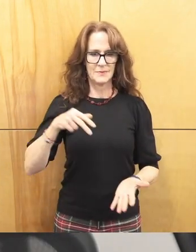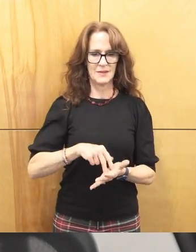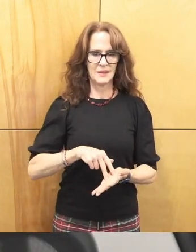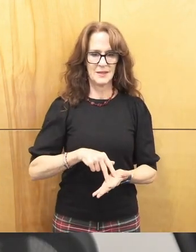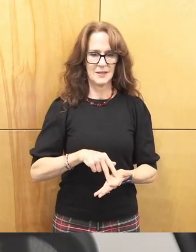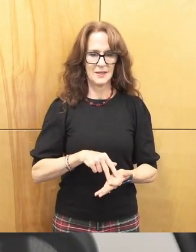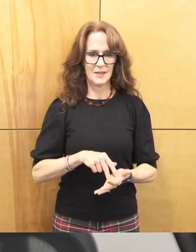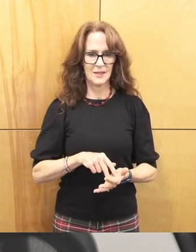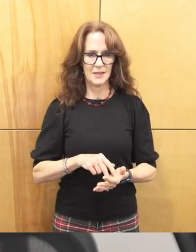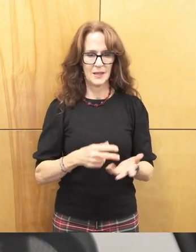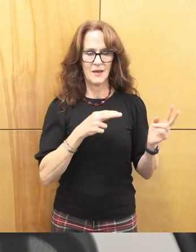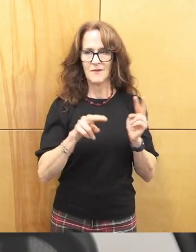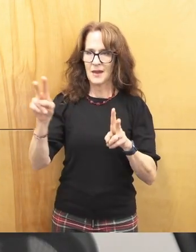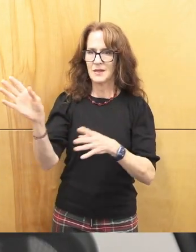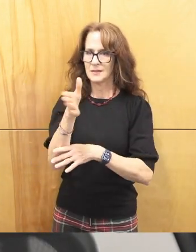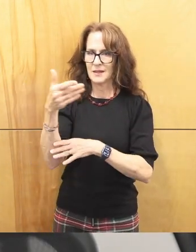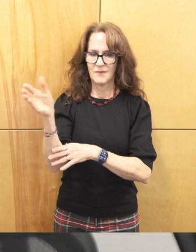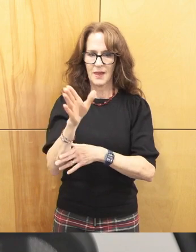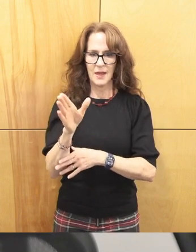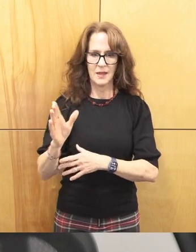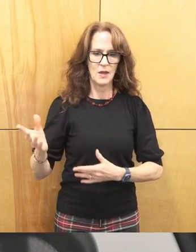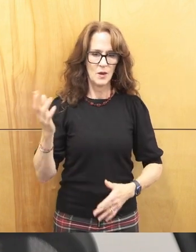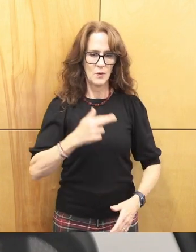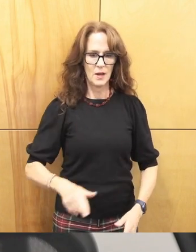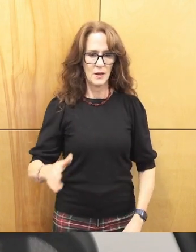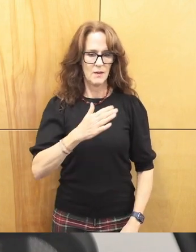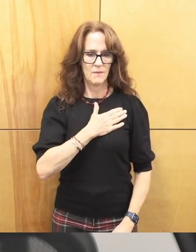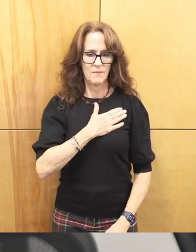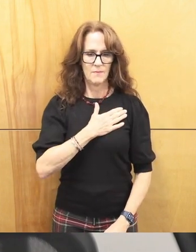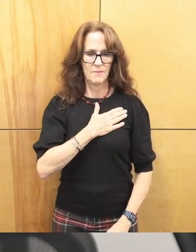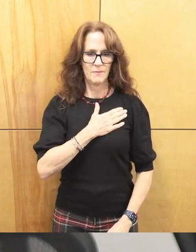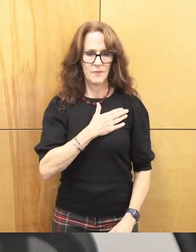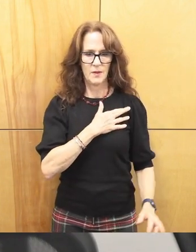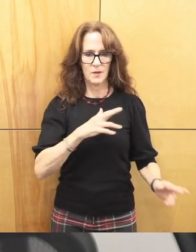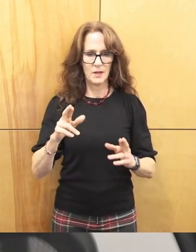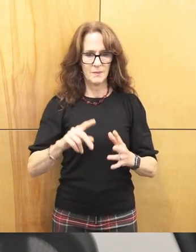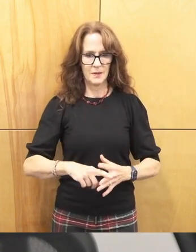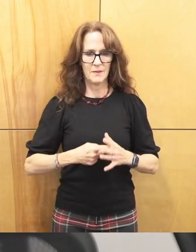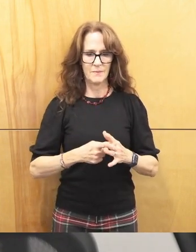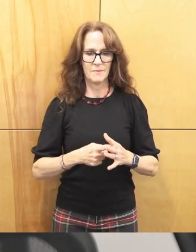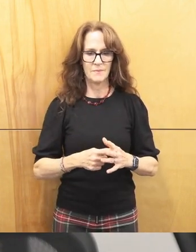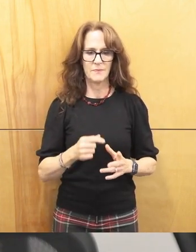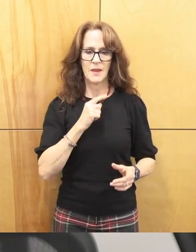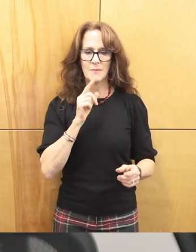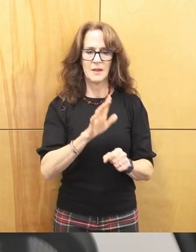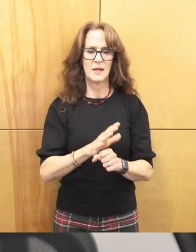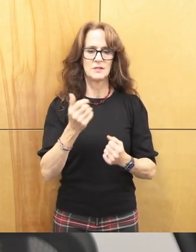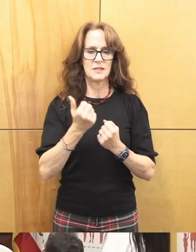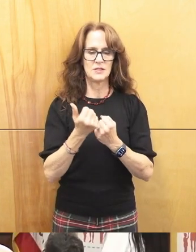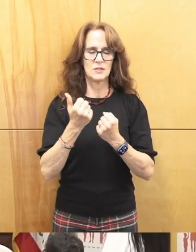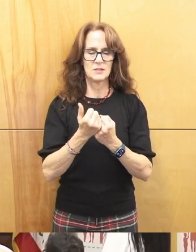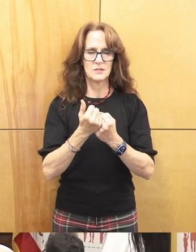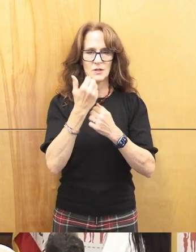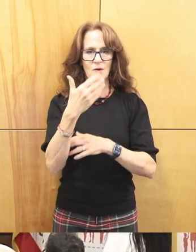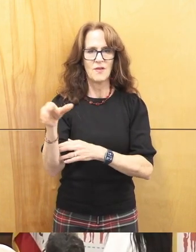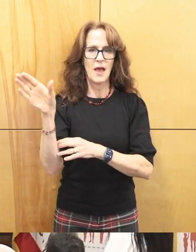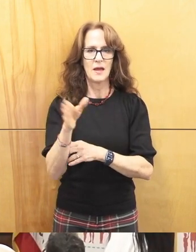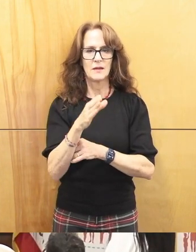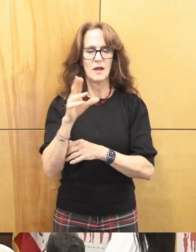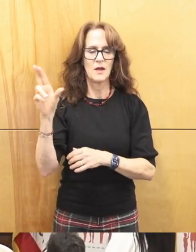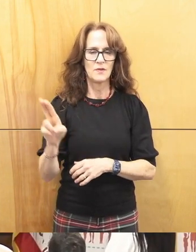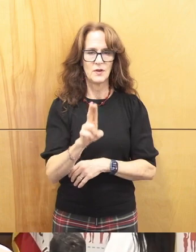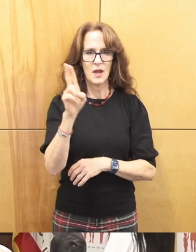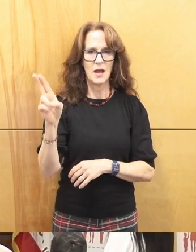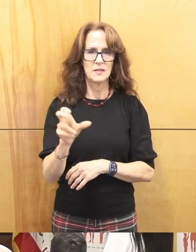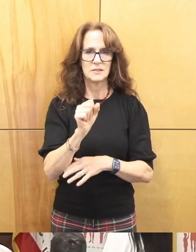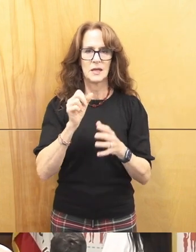It's the American flag. Put your right hand over your heart. Ready, begin. I pledge allegiance to the flag